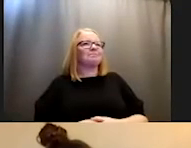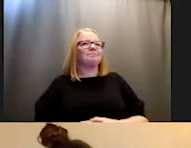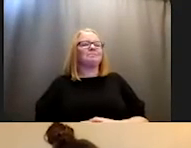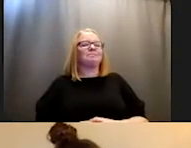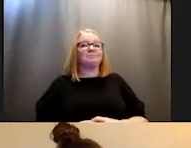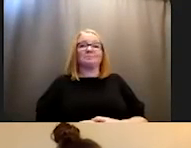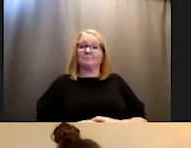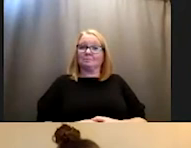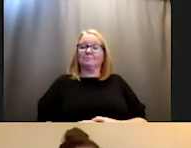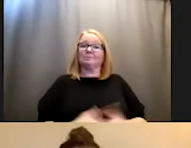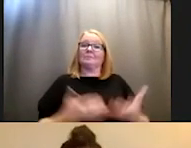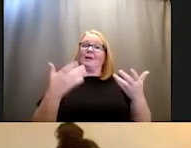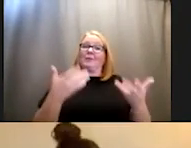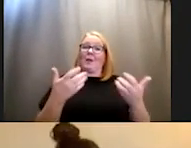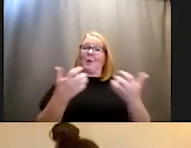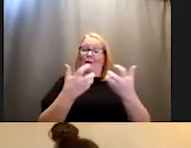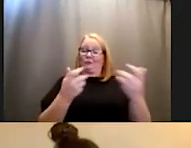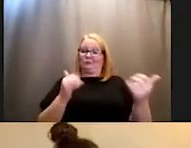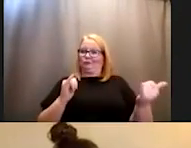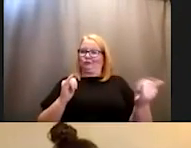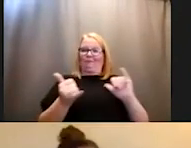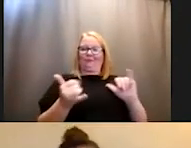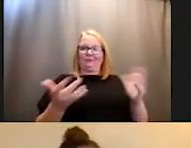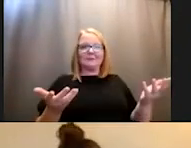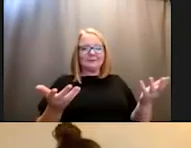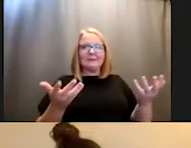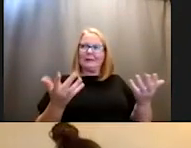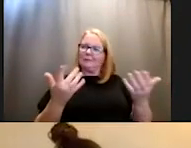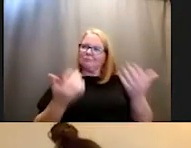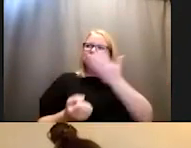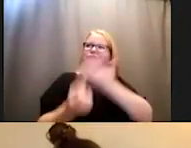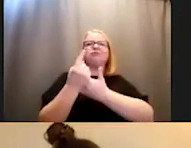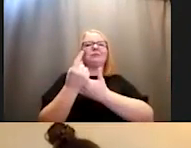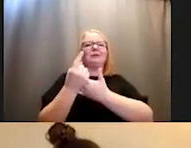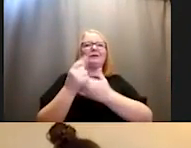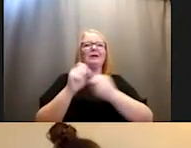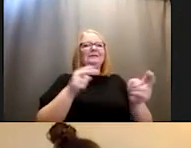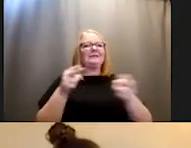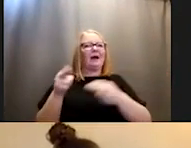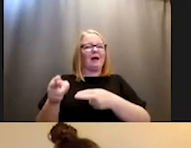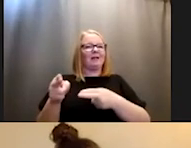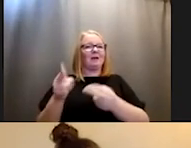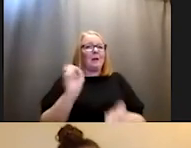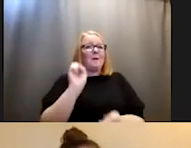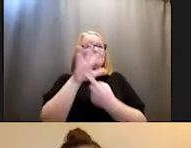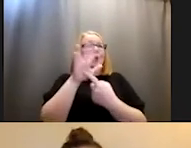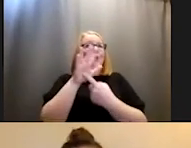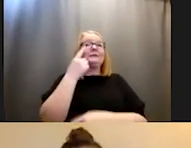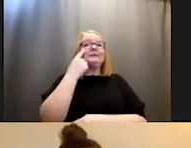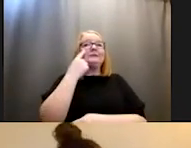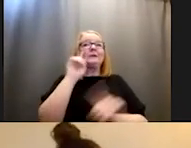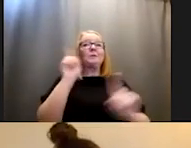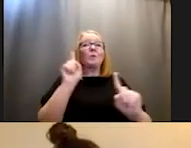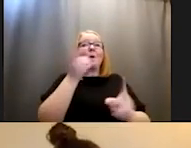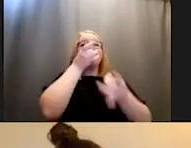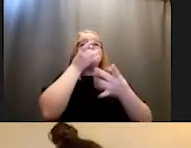Now, in order to understand that kind of shift and the importance of Quant's revolution in style, it's really important to look at beauty ideals and how they were